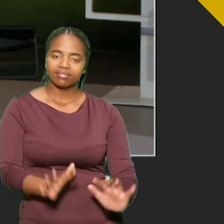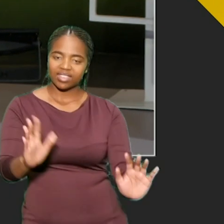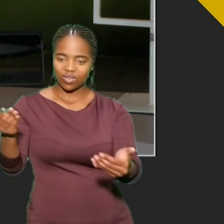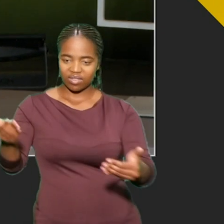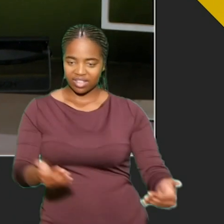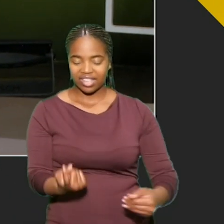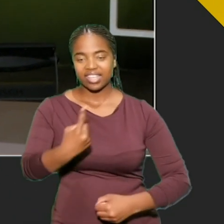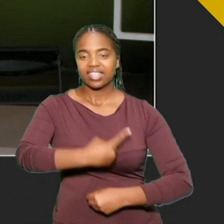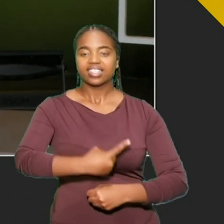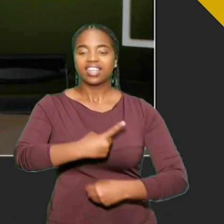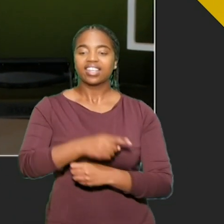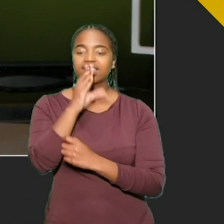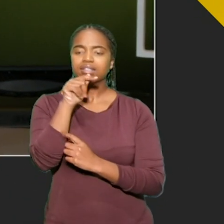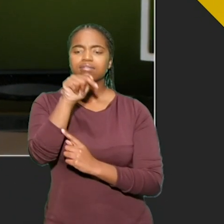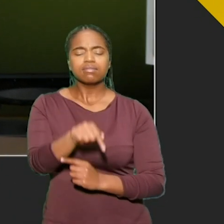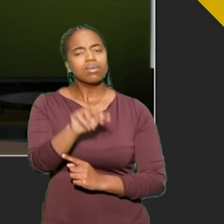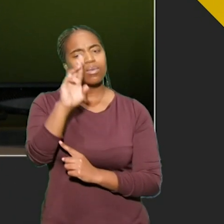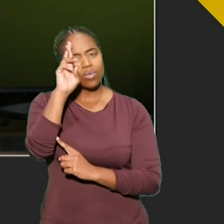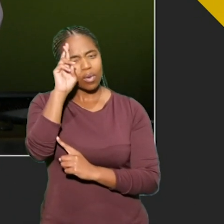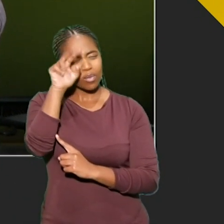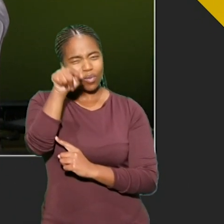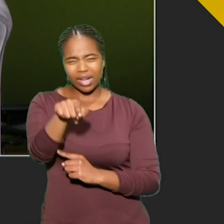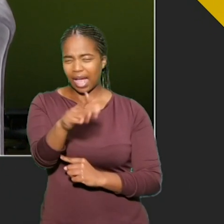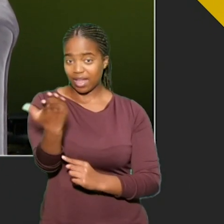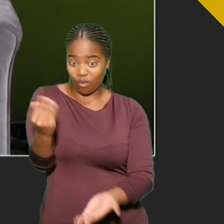Right here on Daily Thetha.